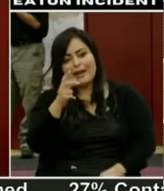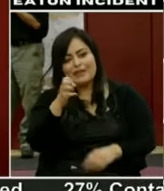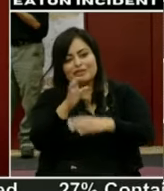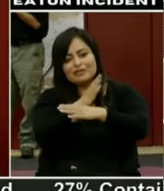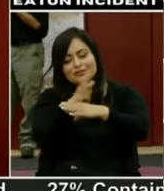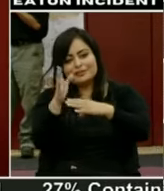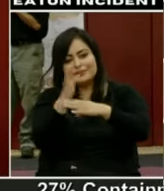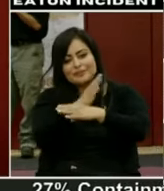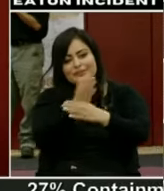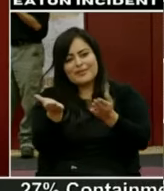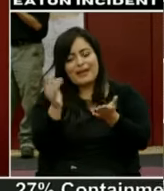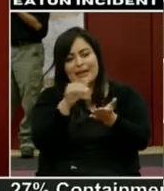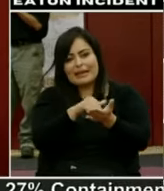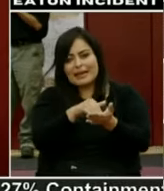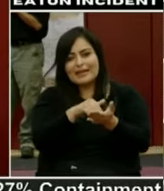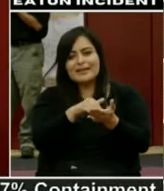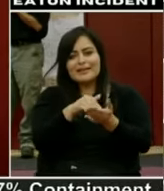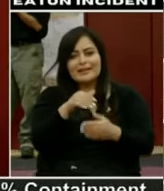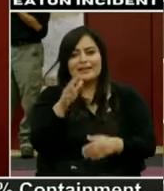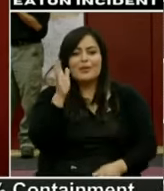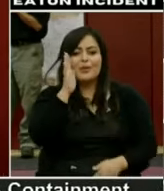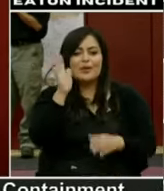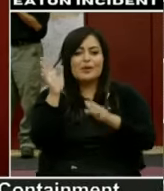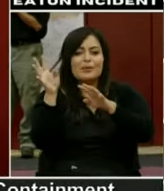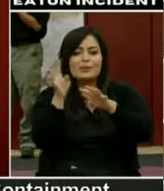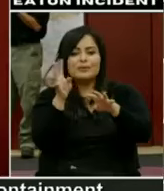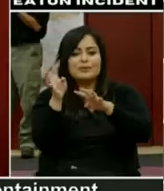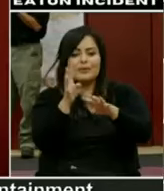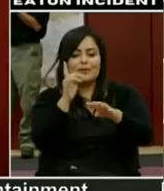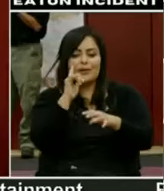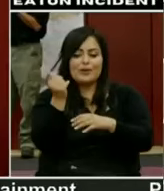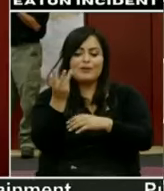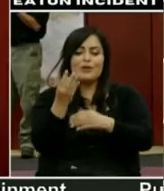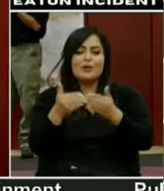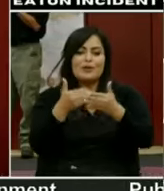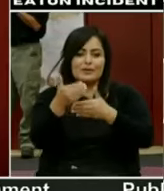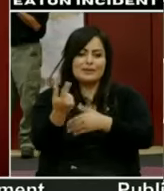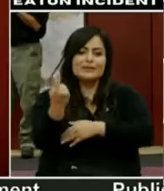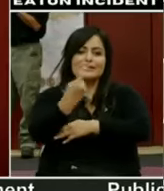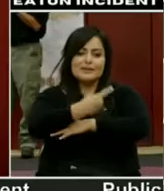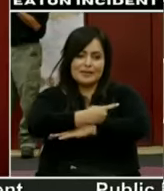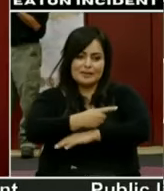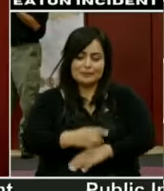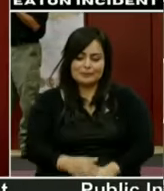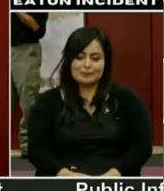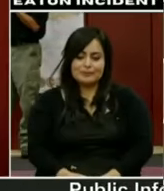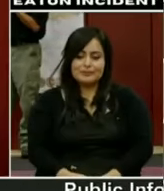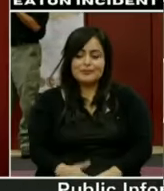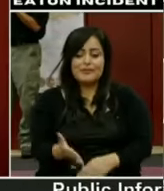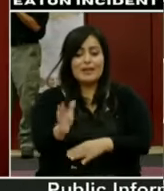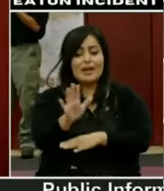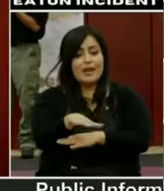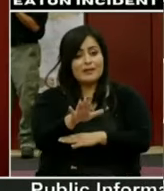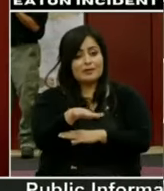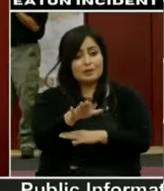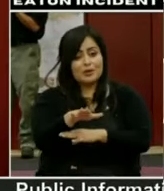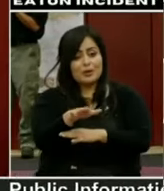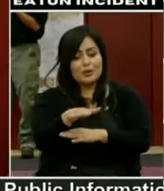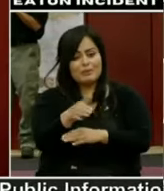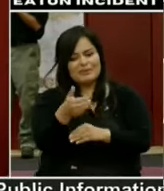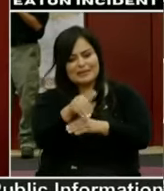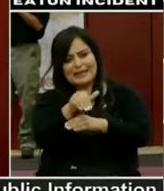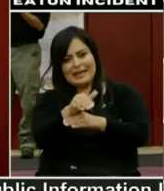saying, it'll kind of ebb and flow over the next couple of days. It's kind of ebbed this afternoon. It'll probably pick back up